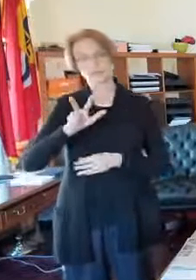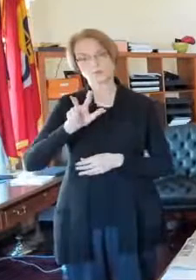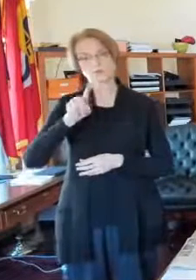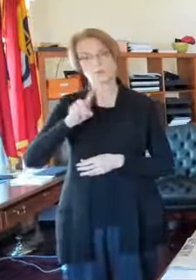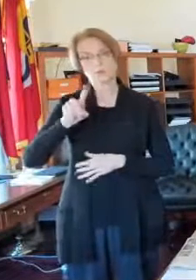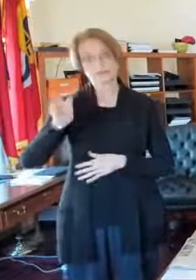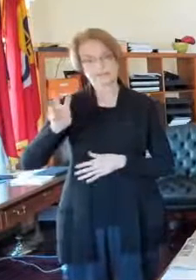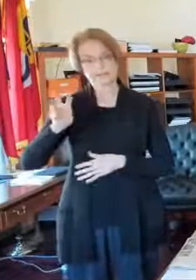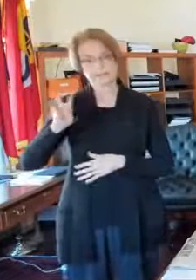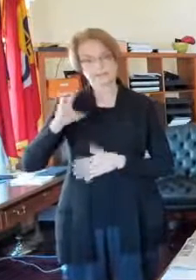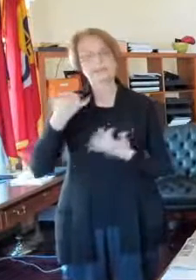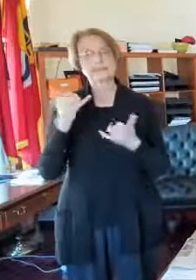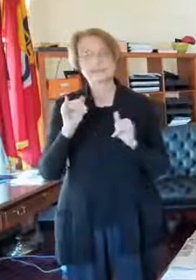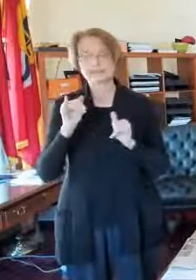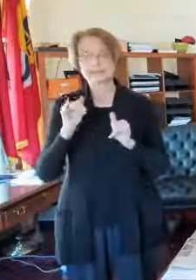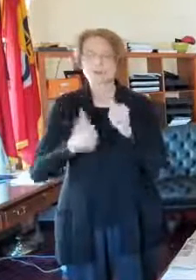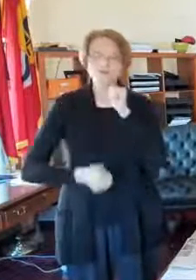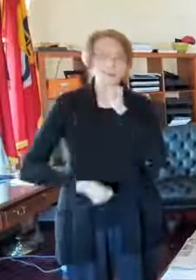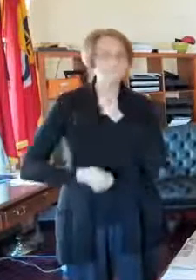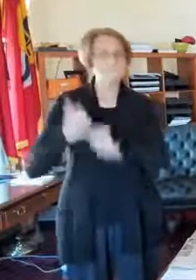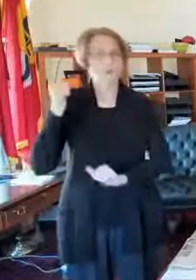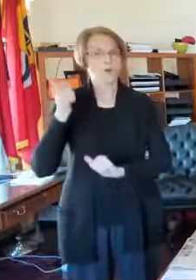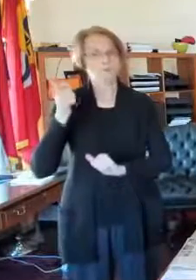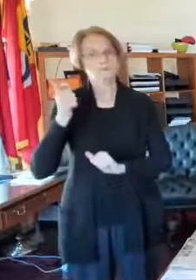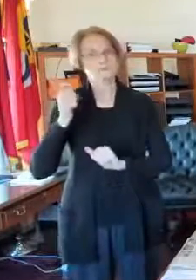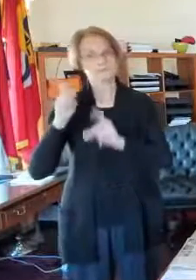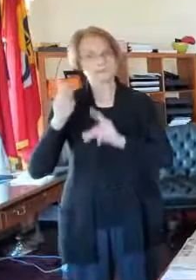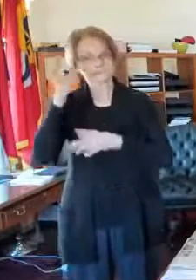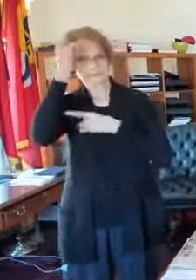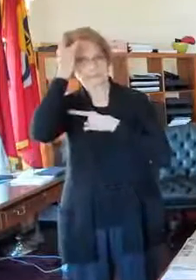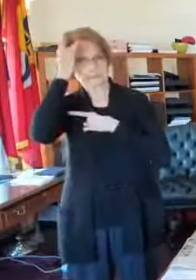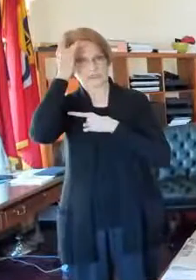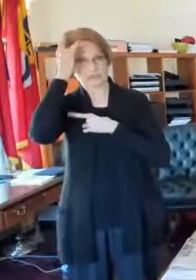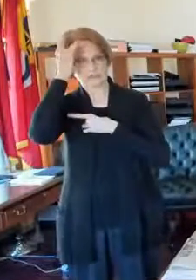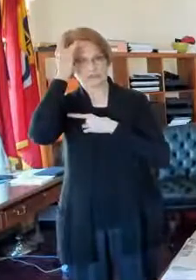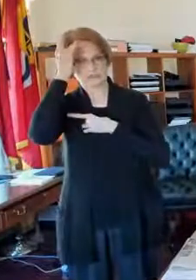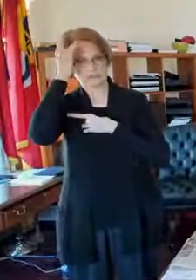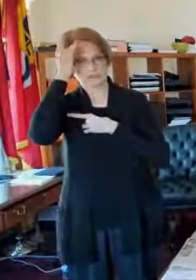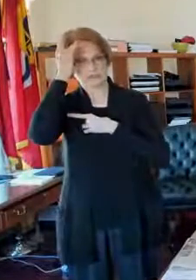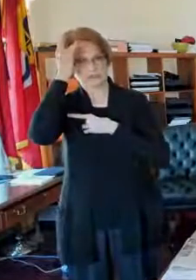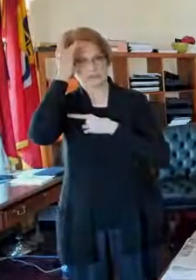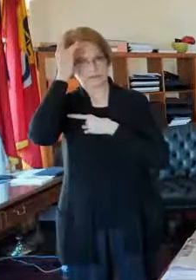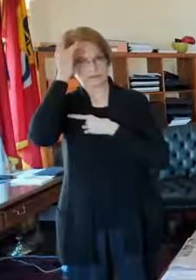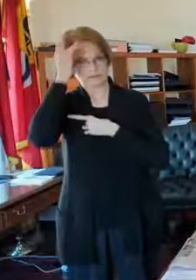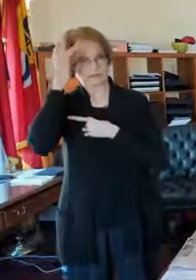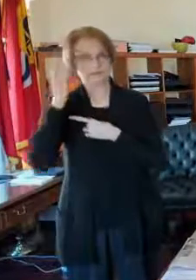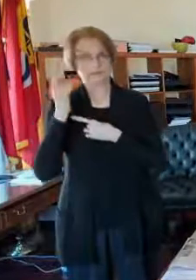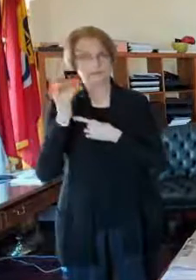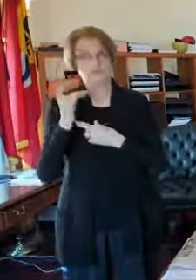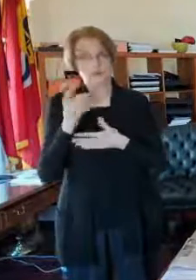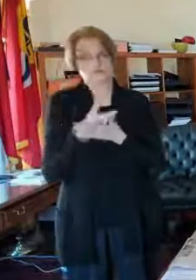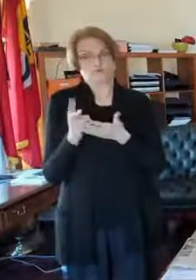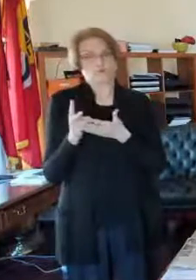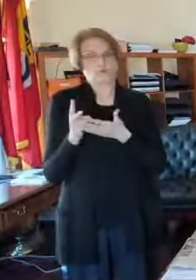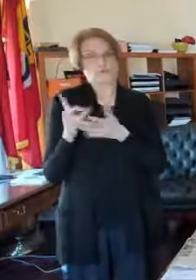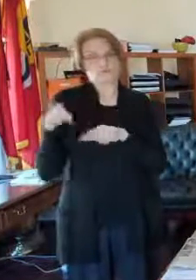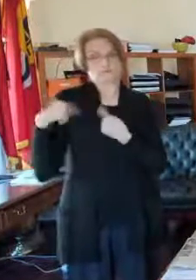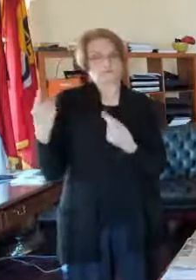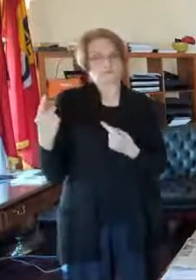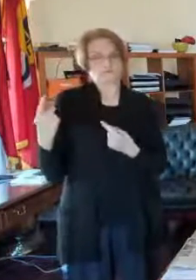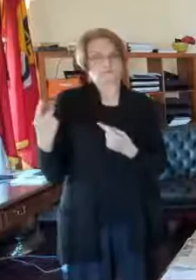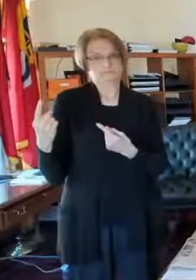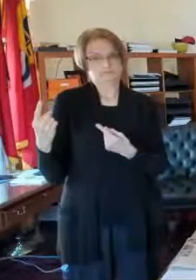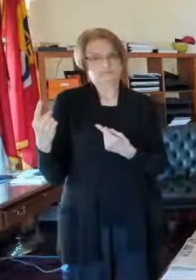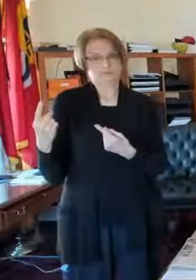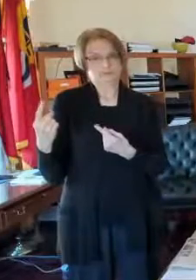63116 still has the highest number of cases, and this is number for the last 2 weeks. It's